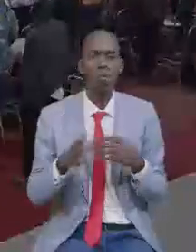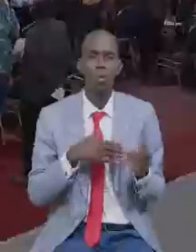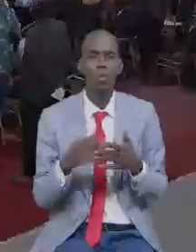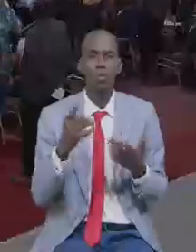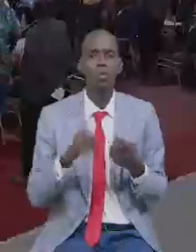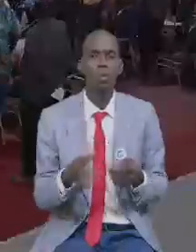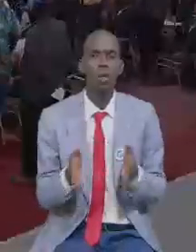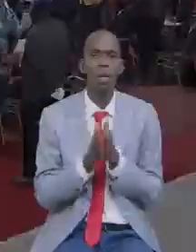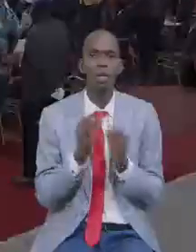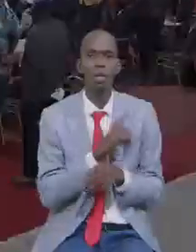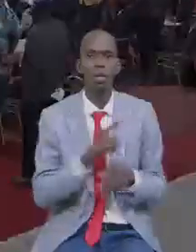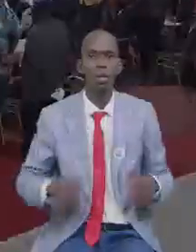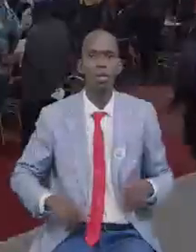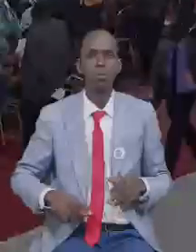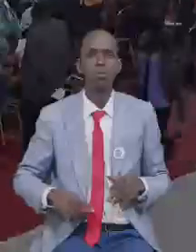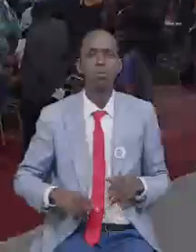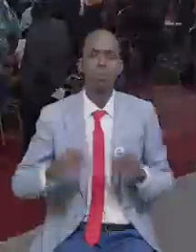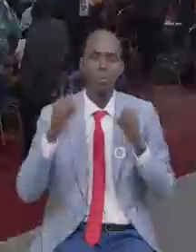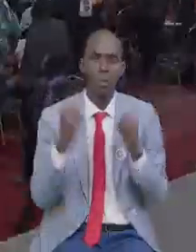Power, grace,